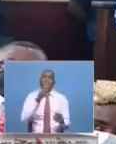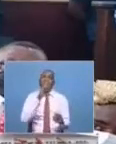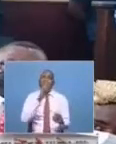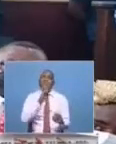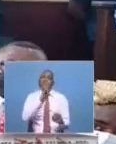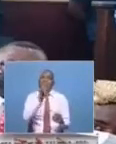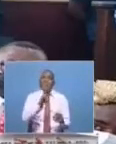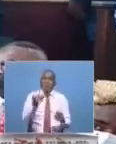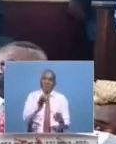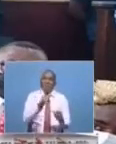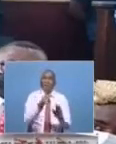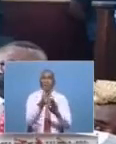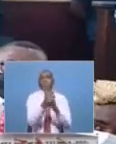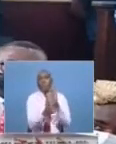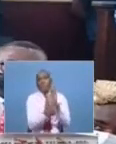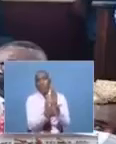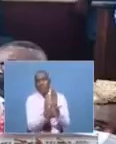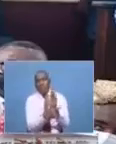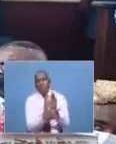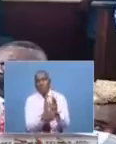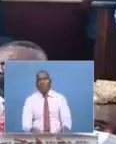laws that